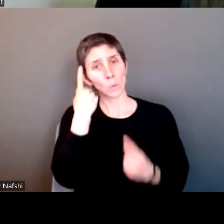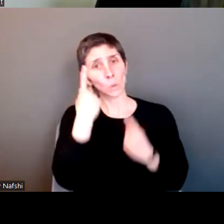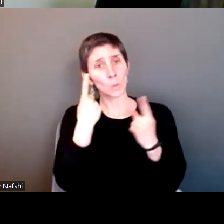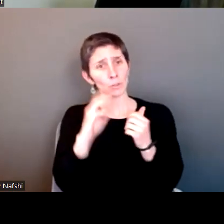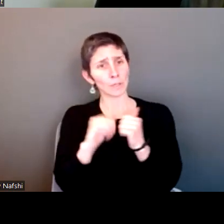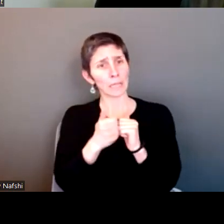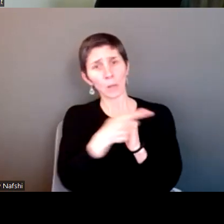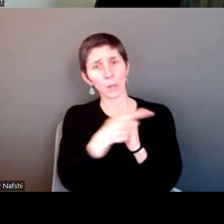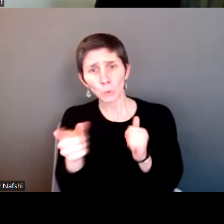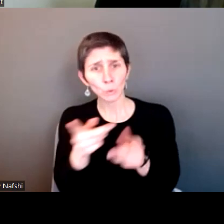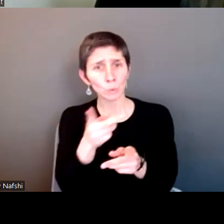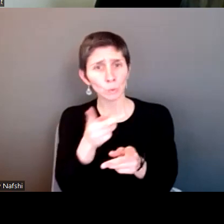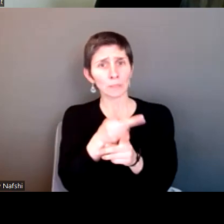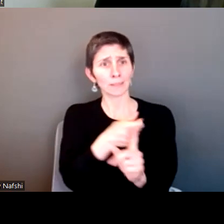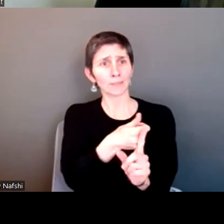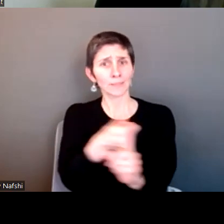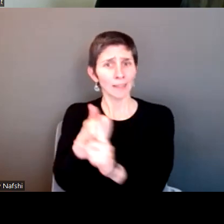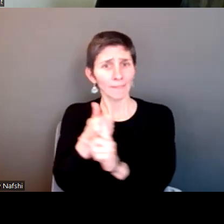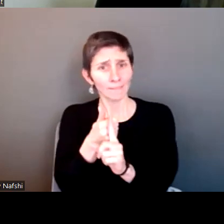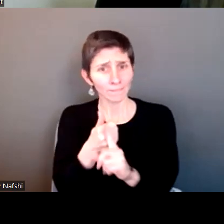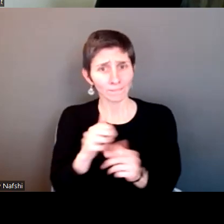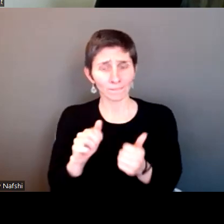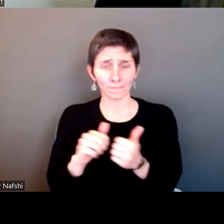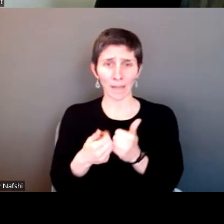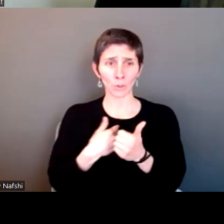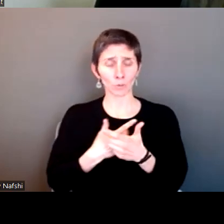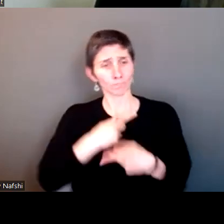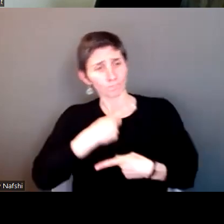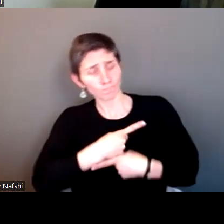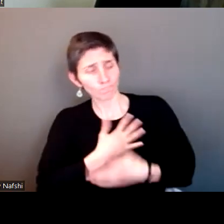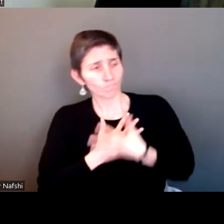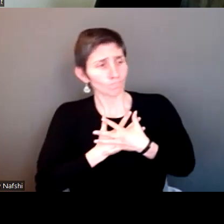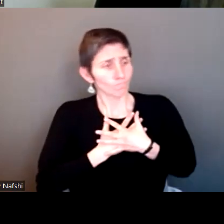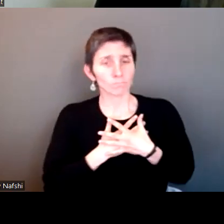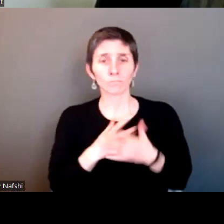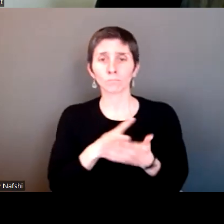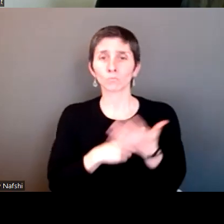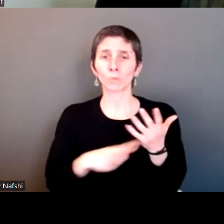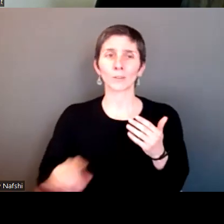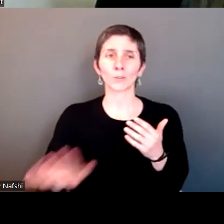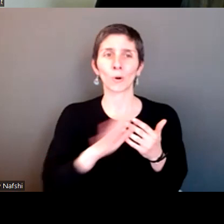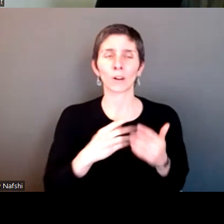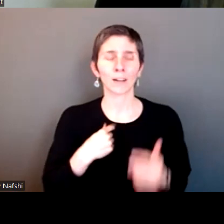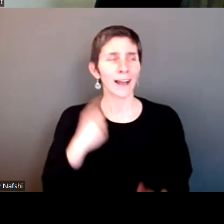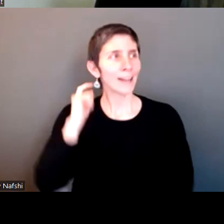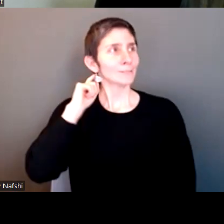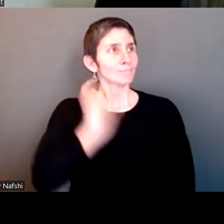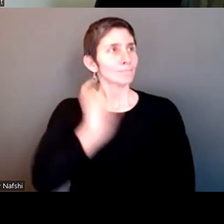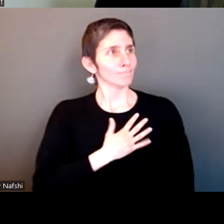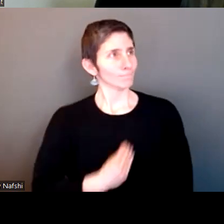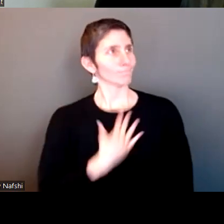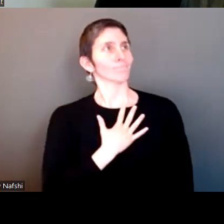you keep yourself up on it? How do you, what inspires you? What are the stories that, you